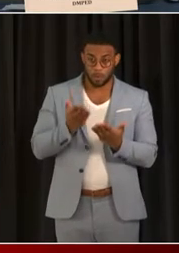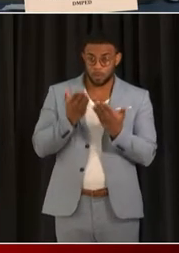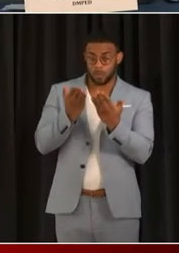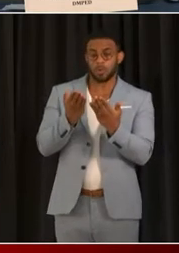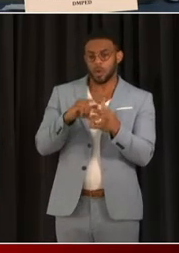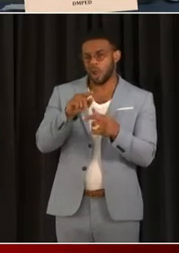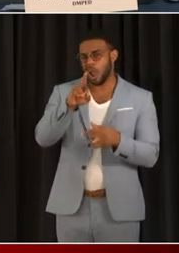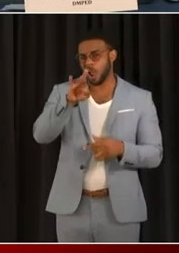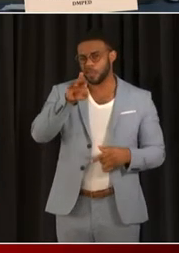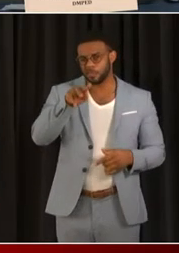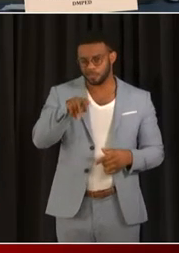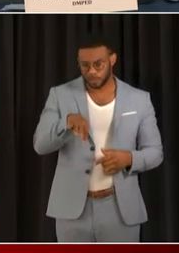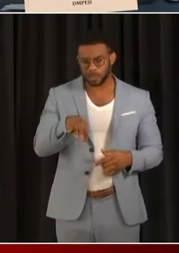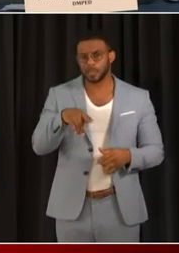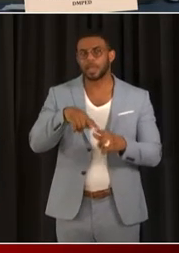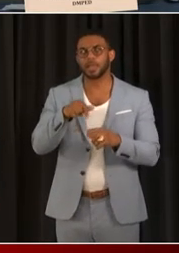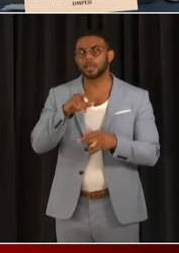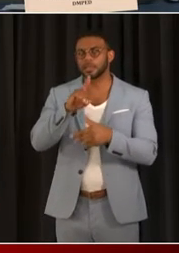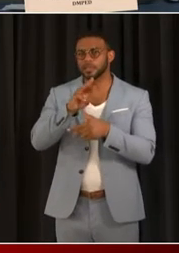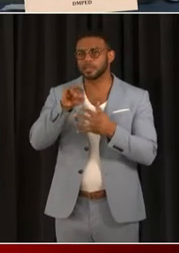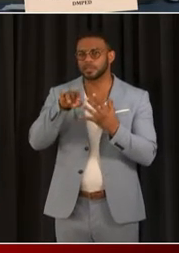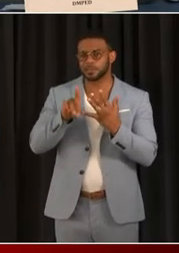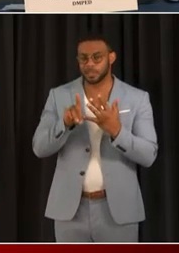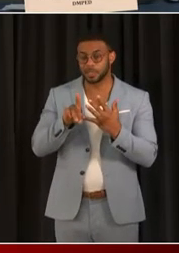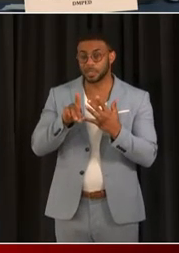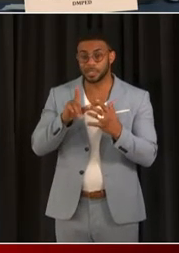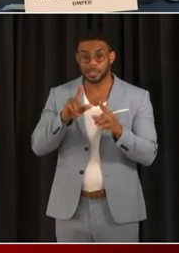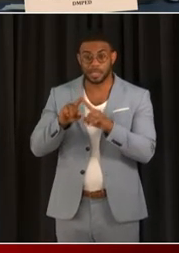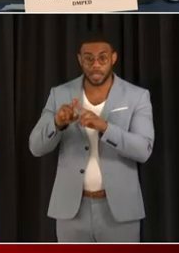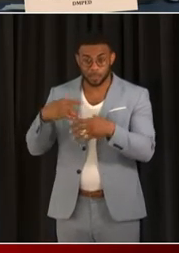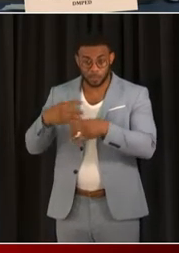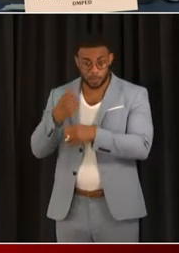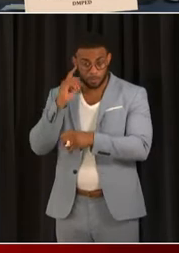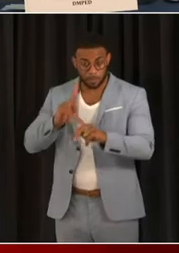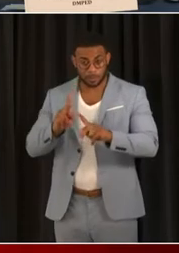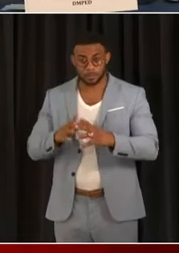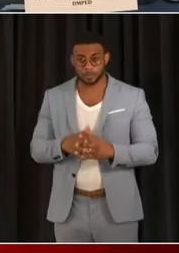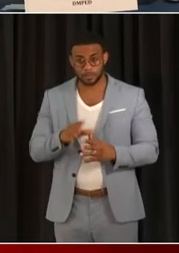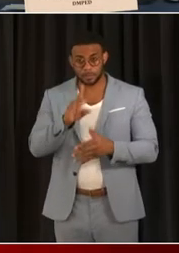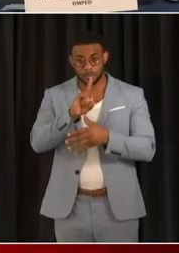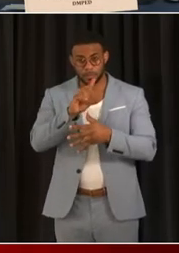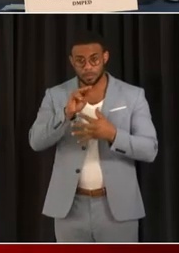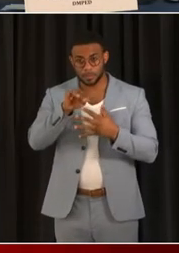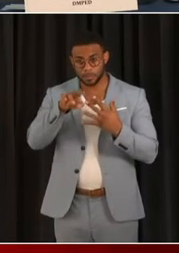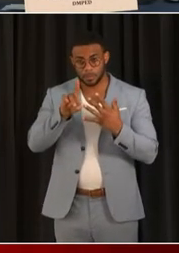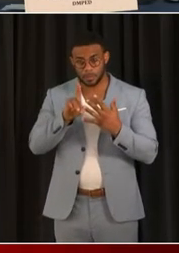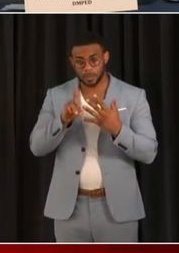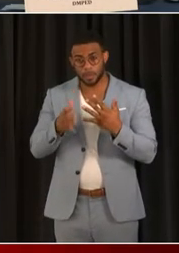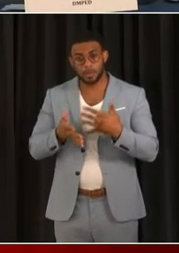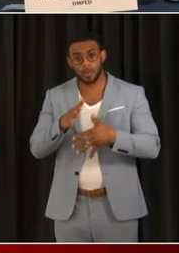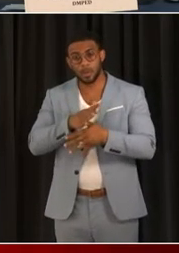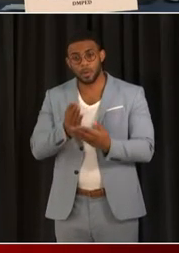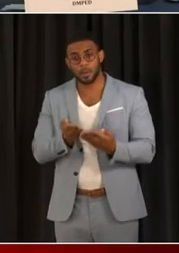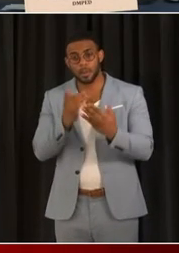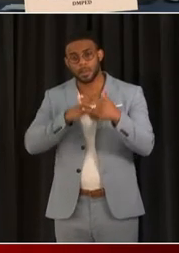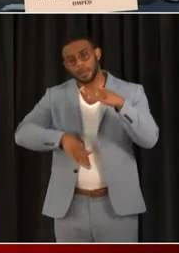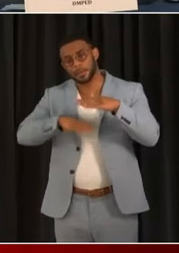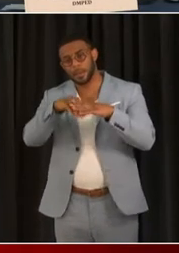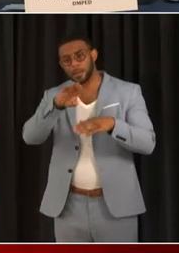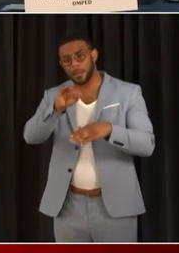for proposals, or RFPs, at DMPED. And just as a recap for folks, the DMPED is prioritizing proposals